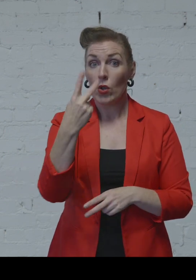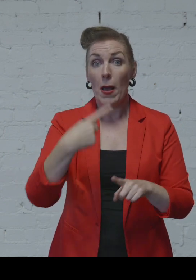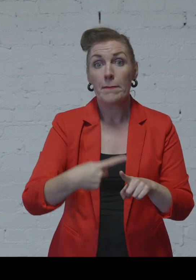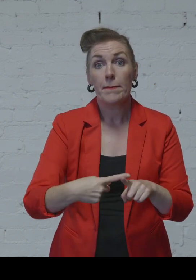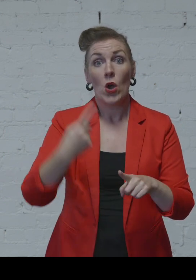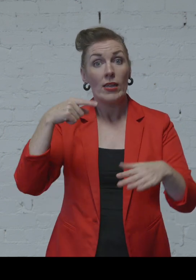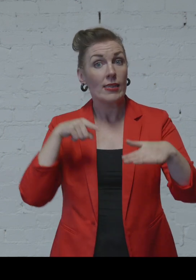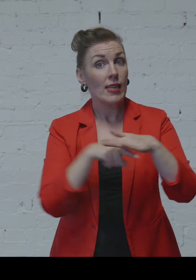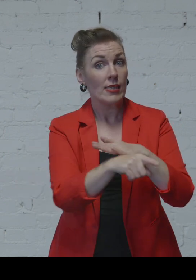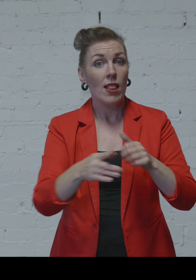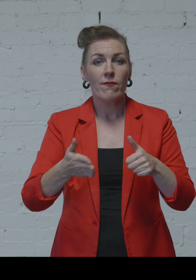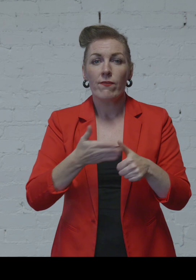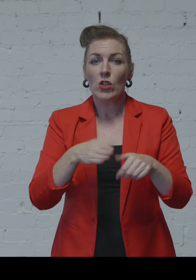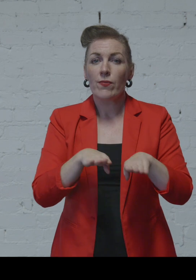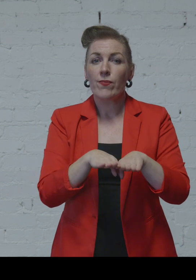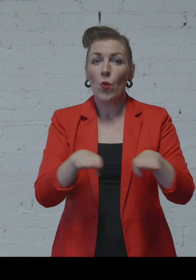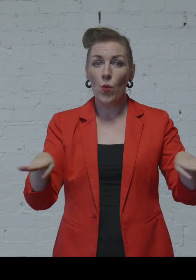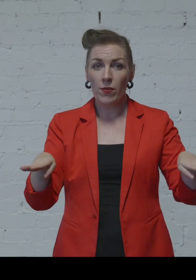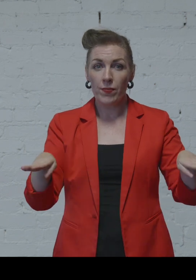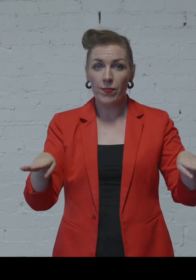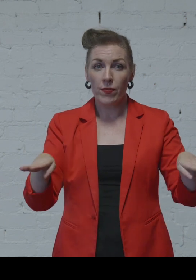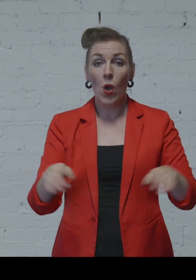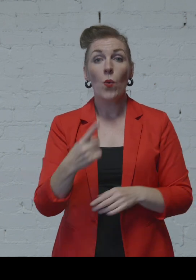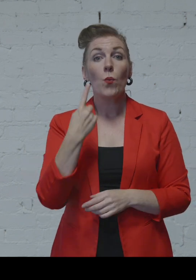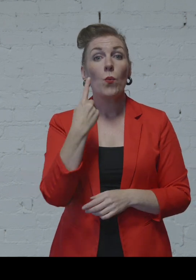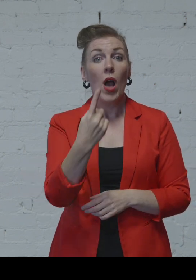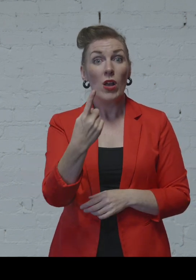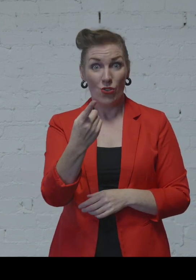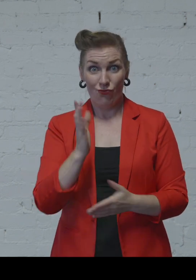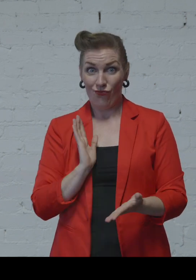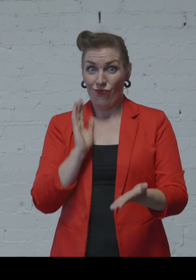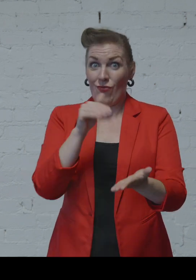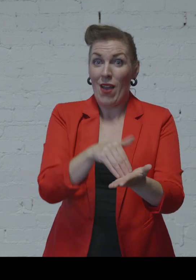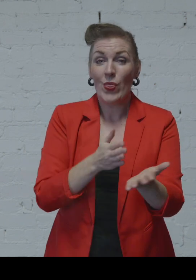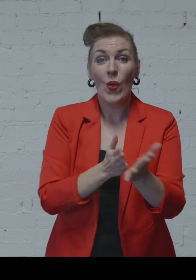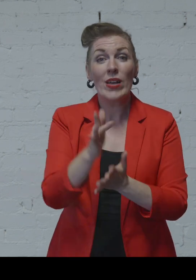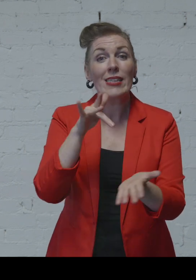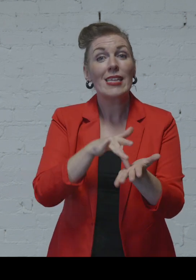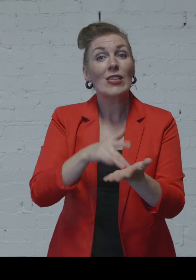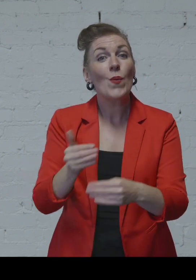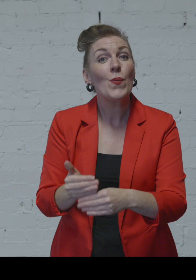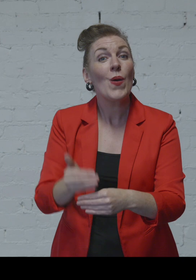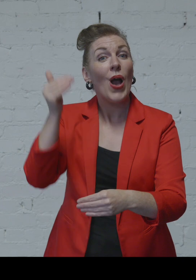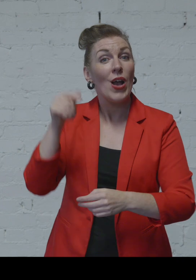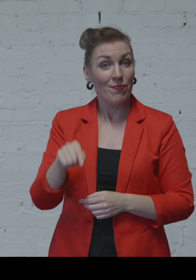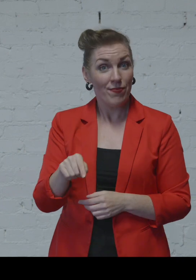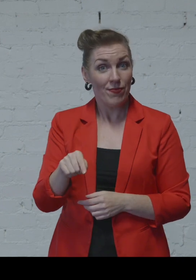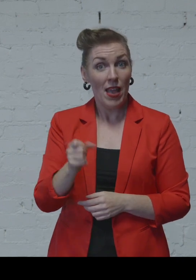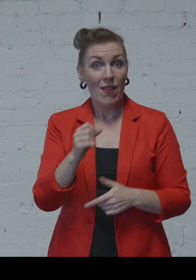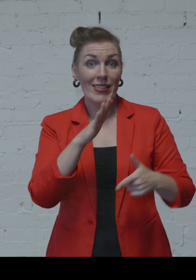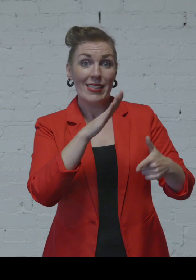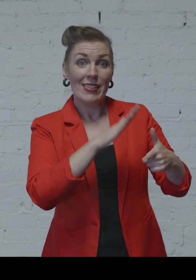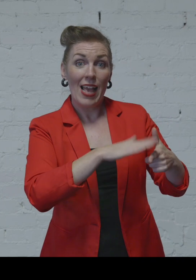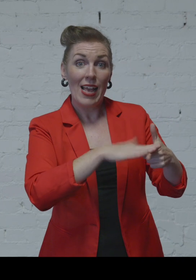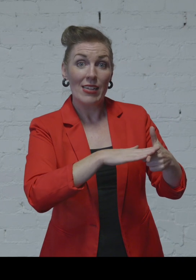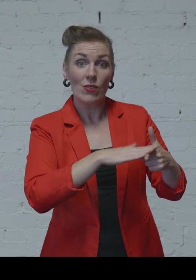There are 2 emergency exit routes on the first floor. One is through the way you came in through the city walls, and the second is located at the